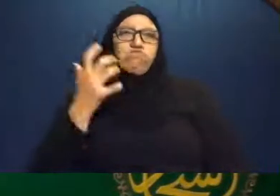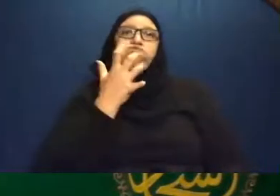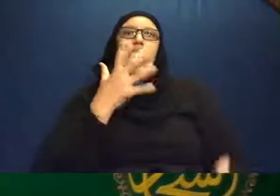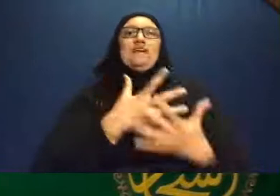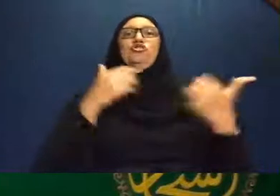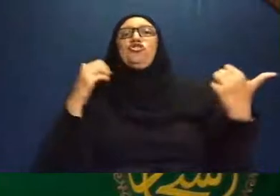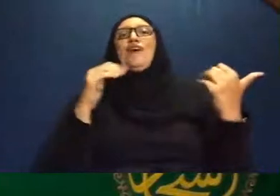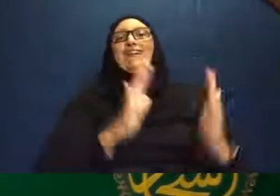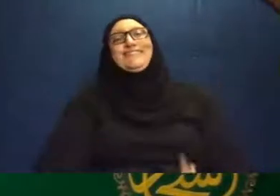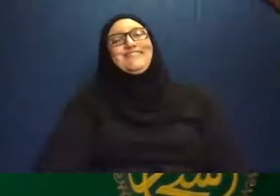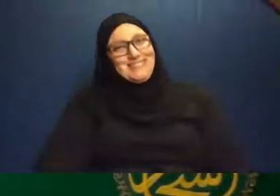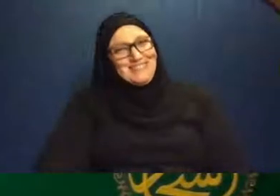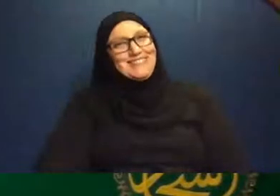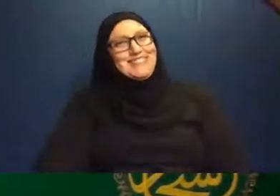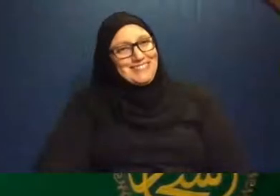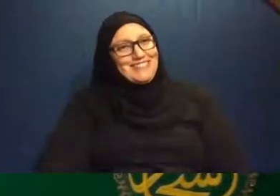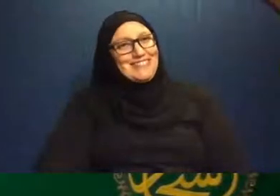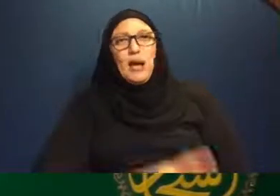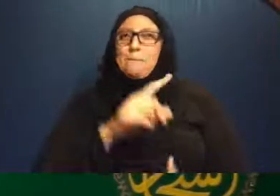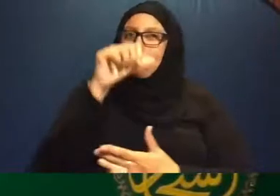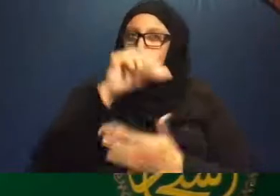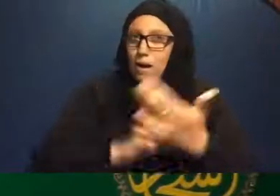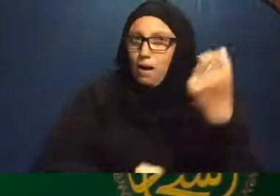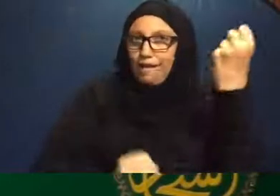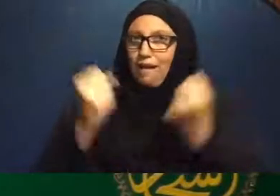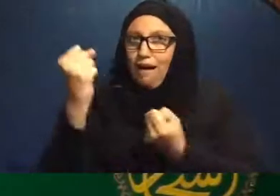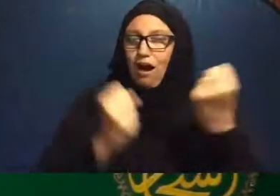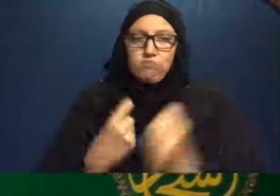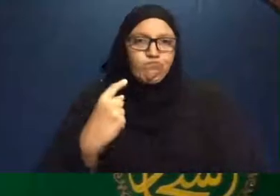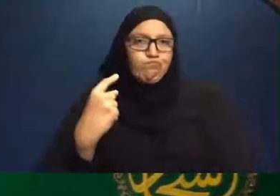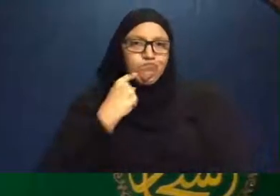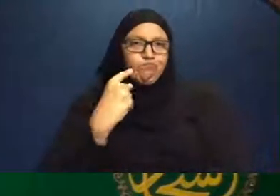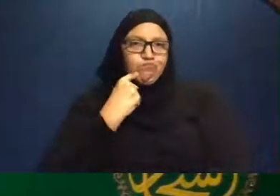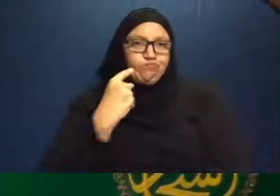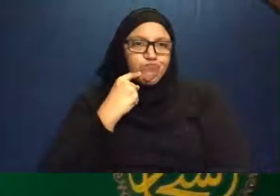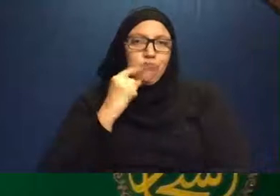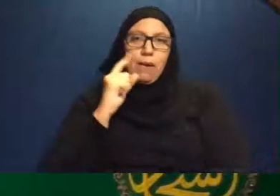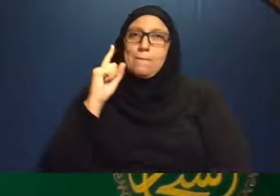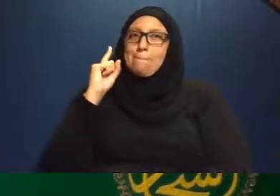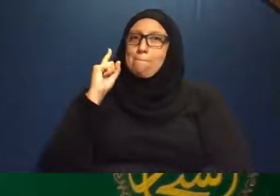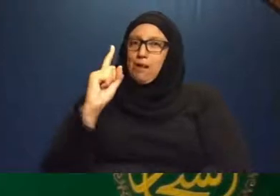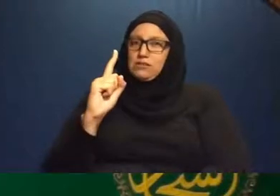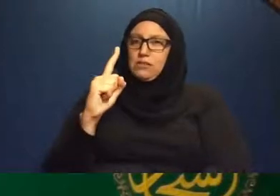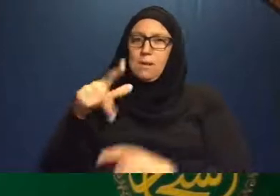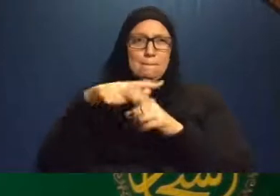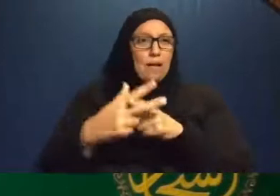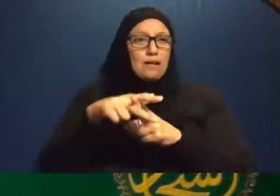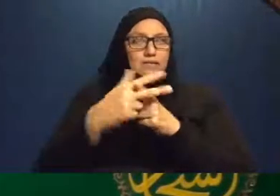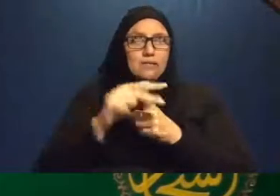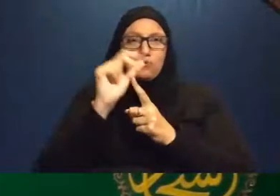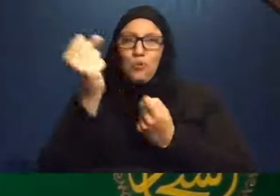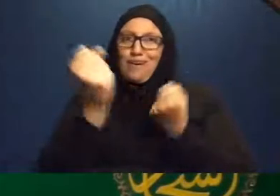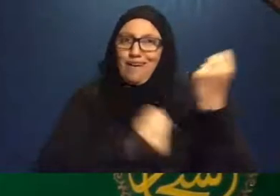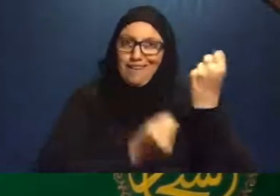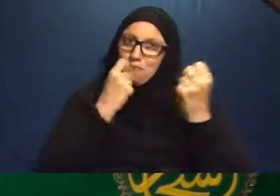it? To buy a car is not that difficult. To maintain it is a challenge, is difficult.